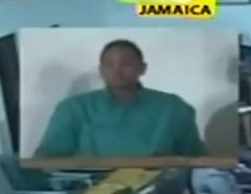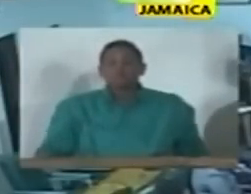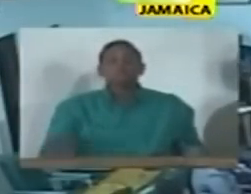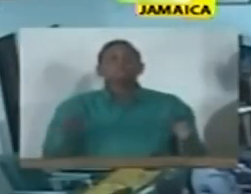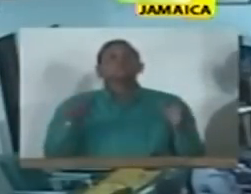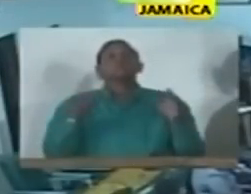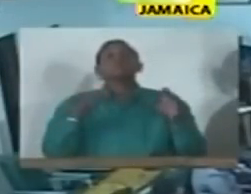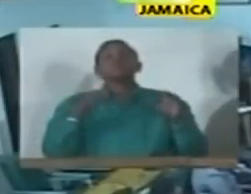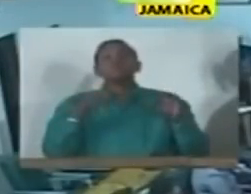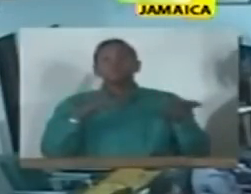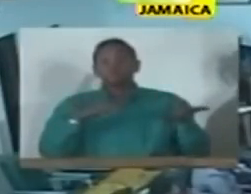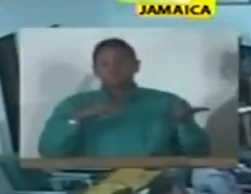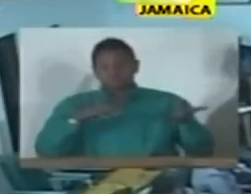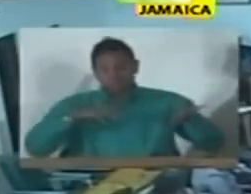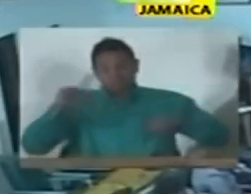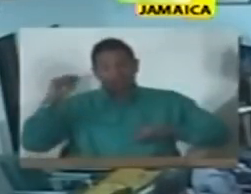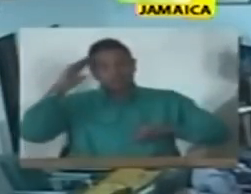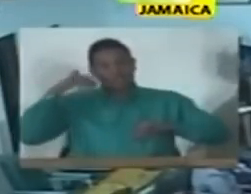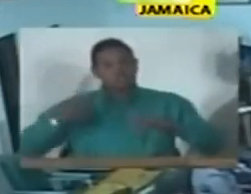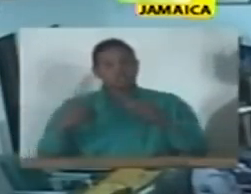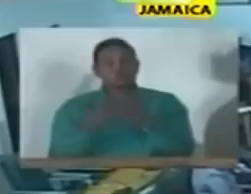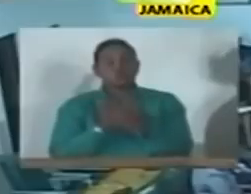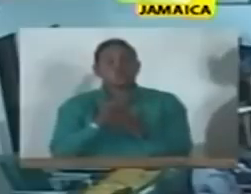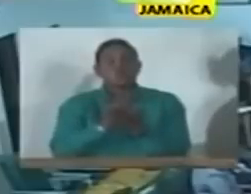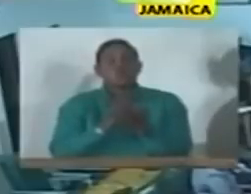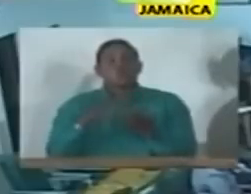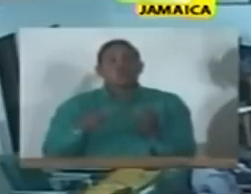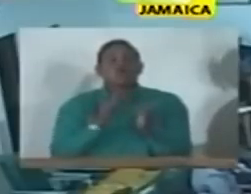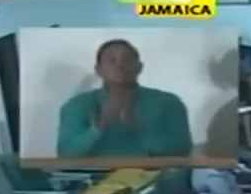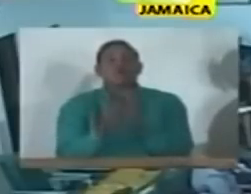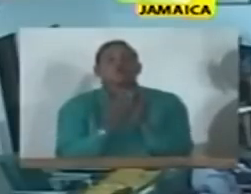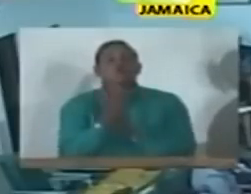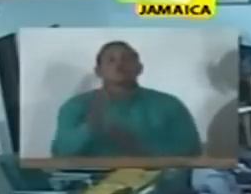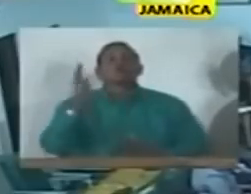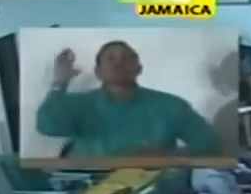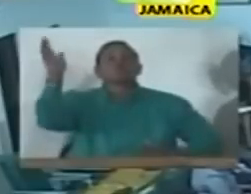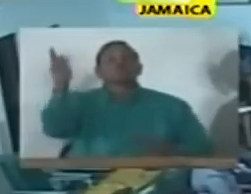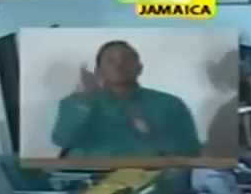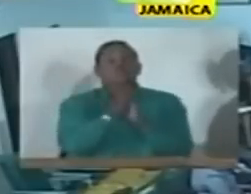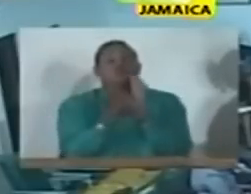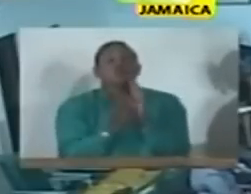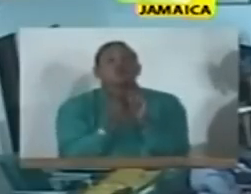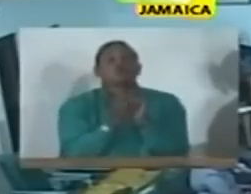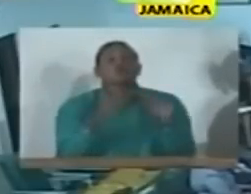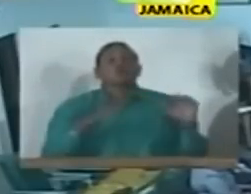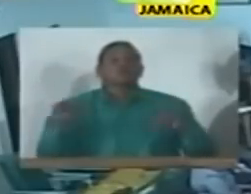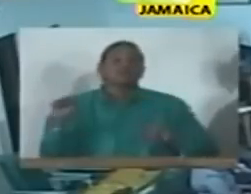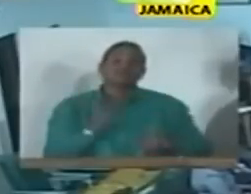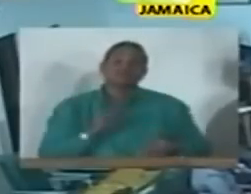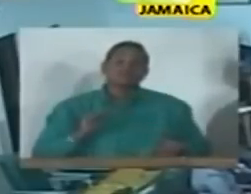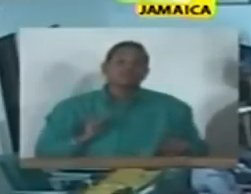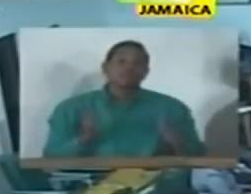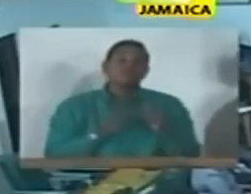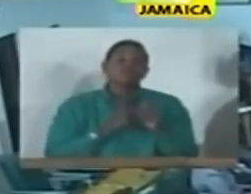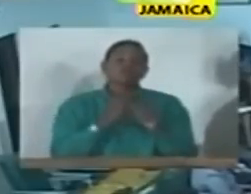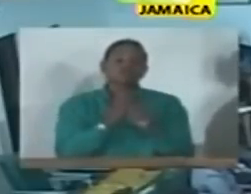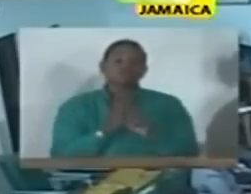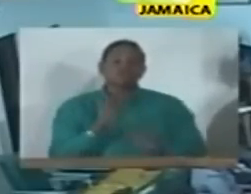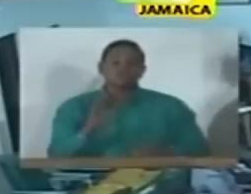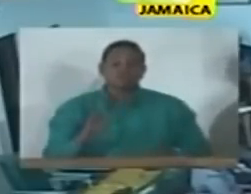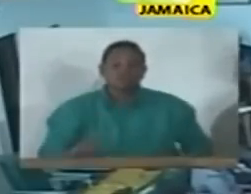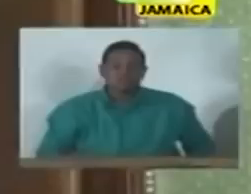Motions for leave to introduce bills. The presentation of bills without the leave of the Senate first obtained. I love this